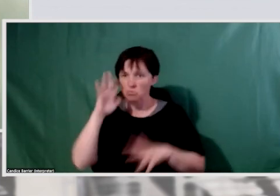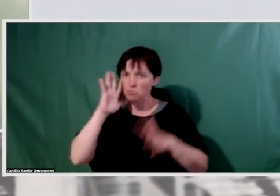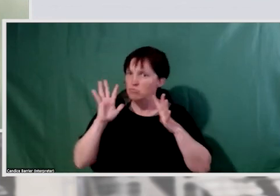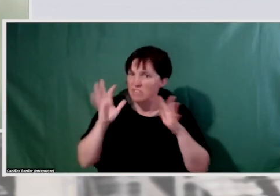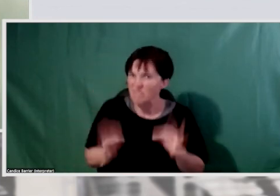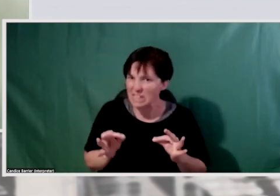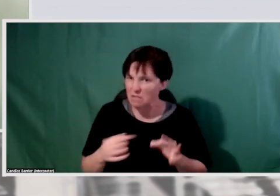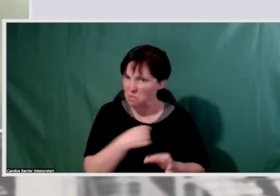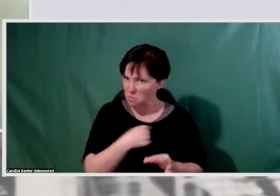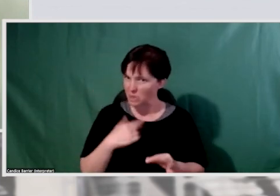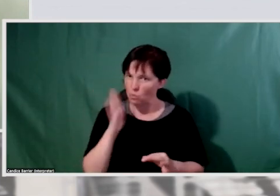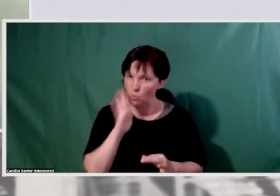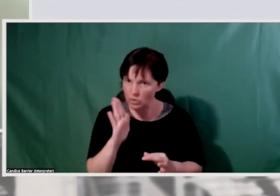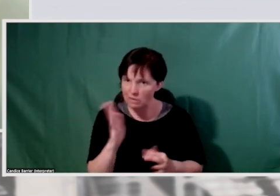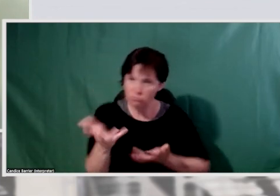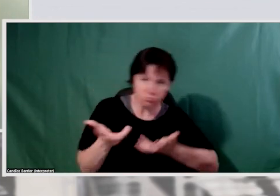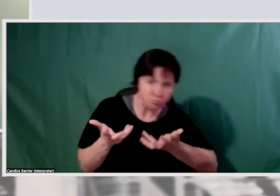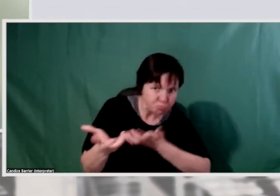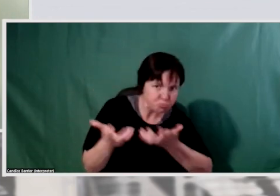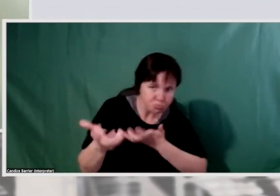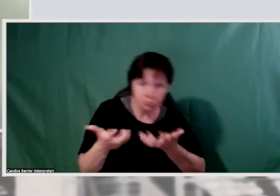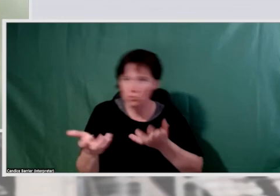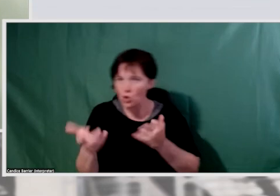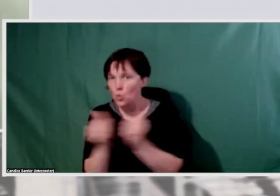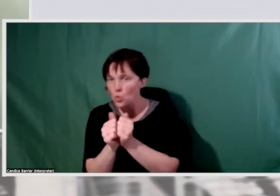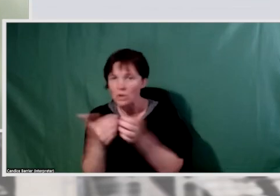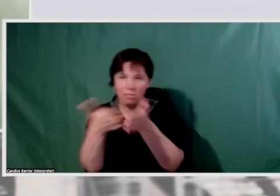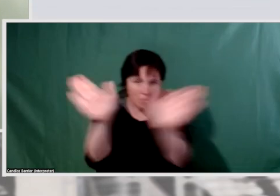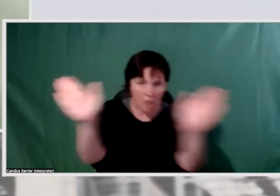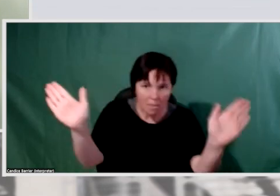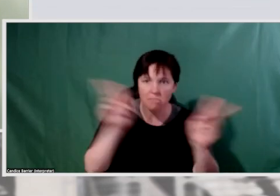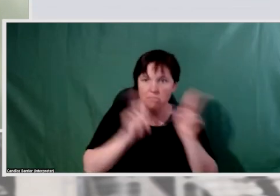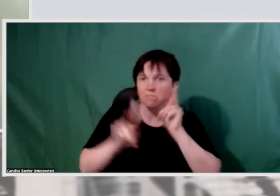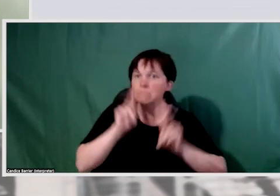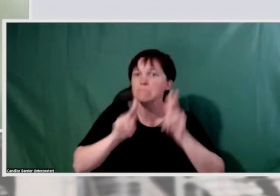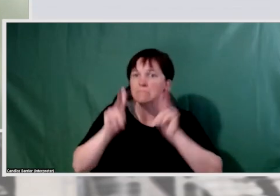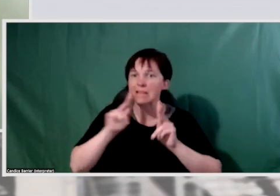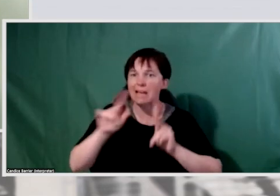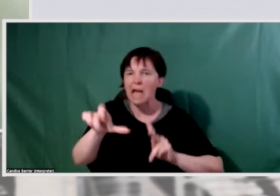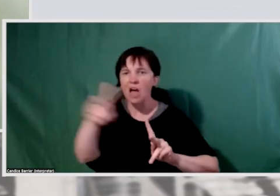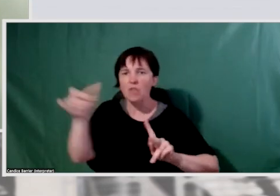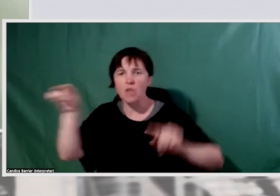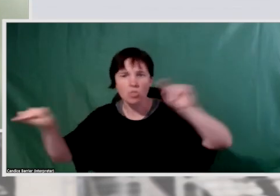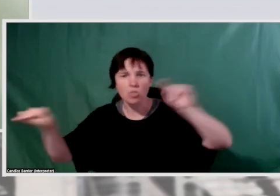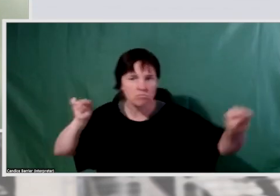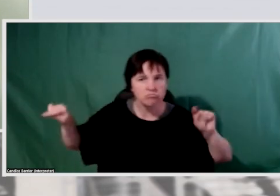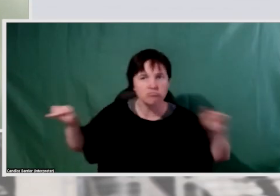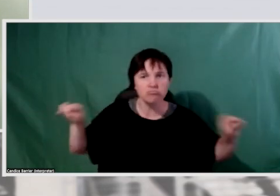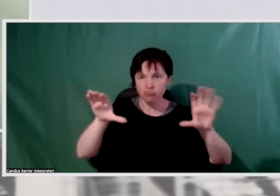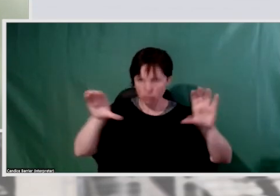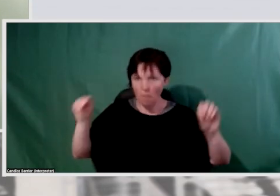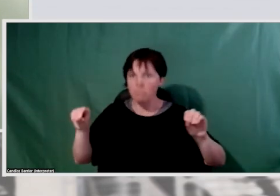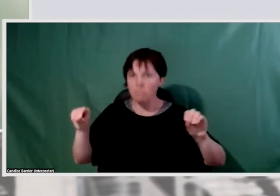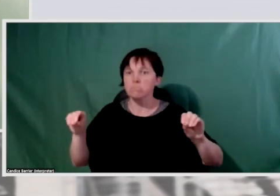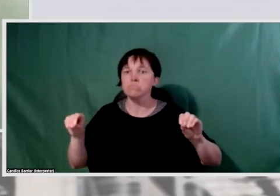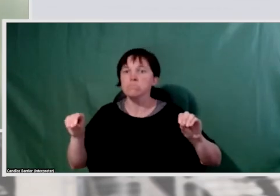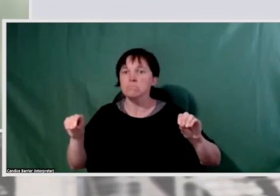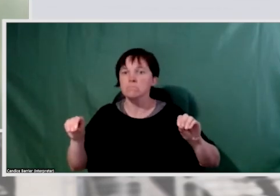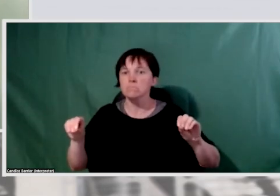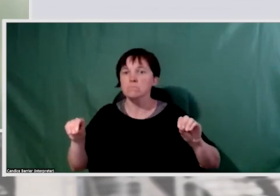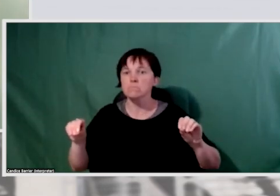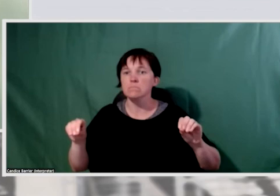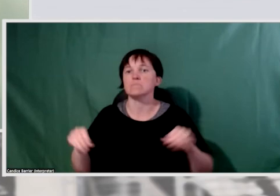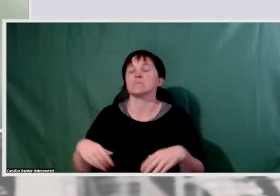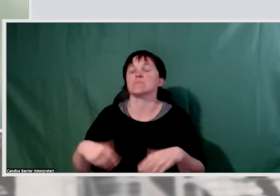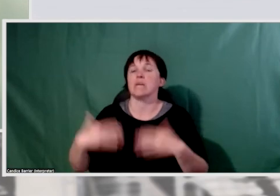work with the public and with the other entities that might own a piece of the other public entities